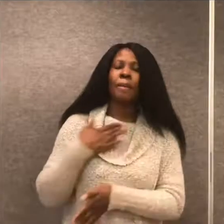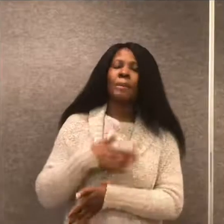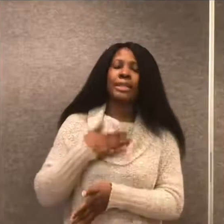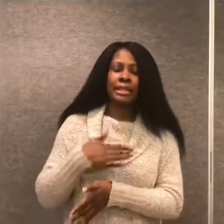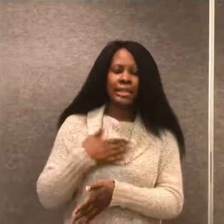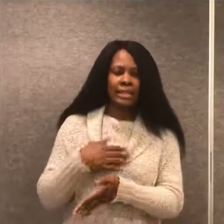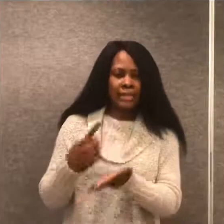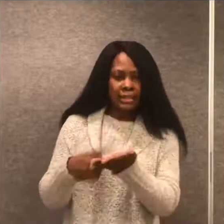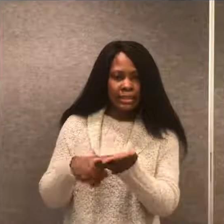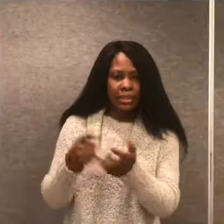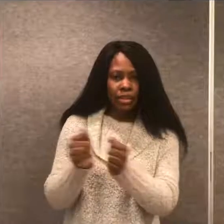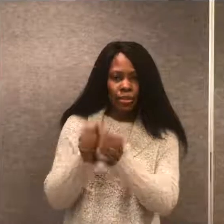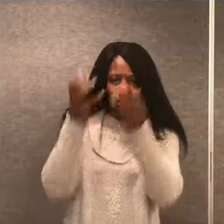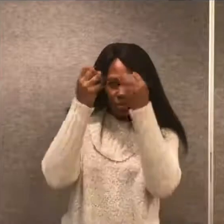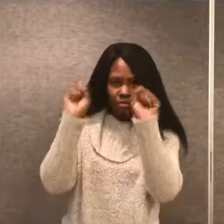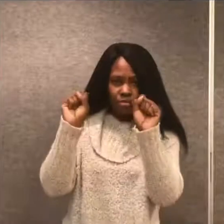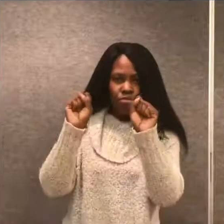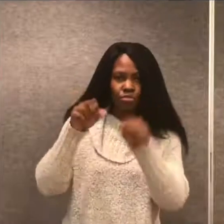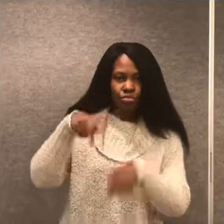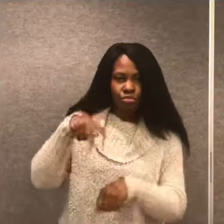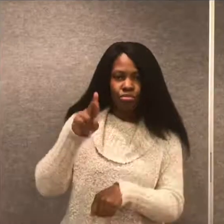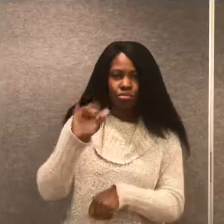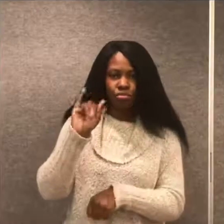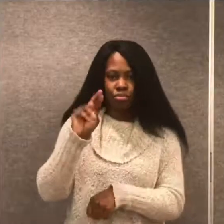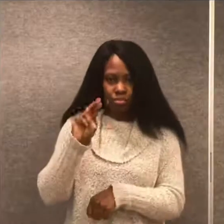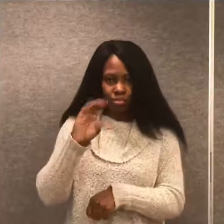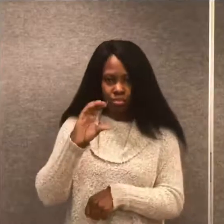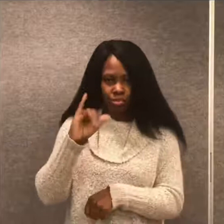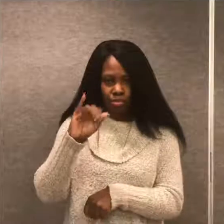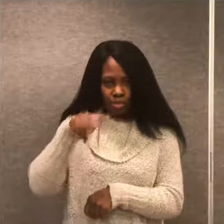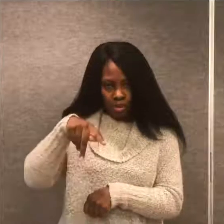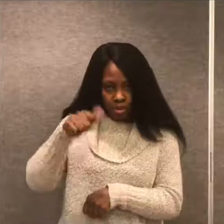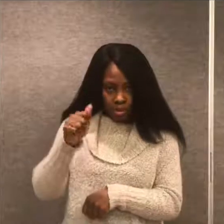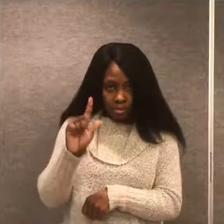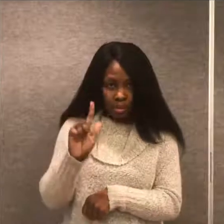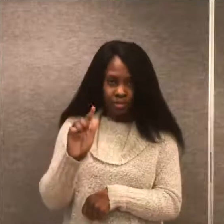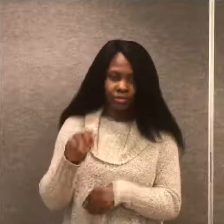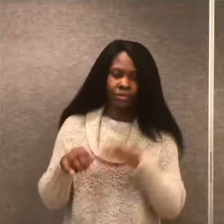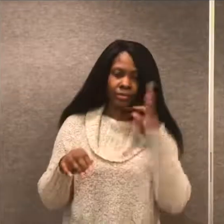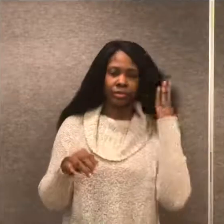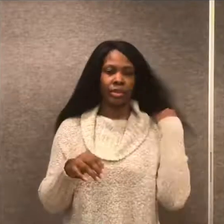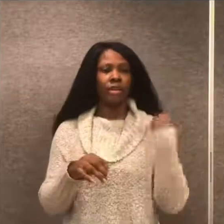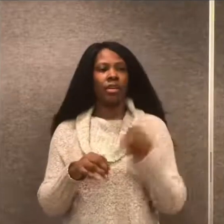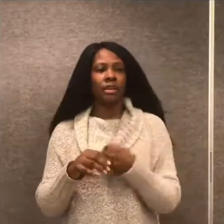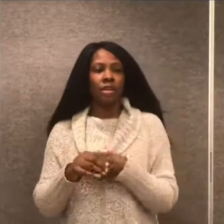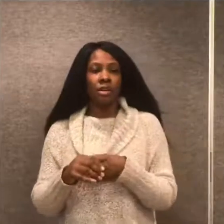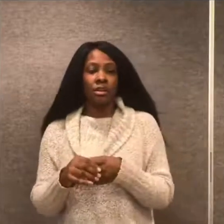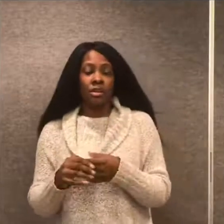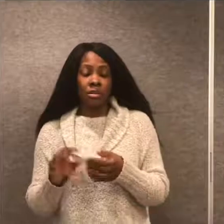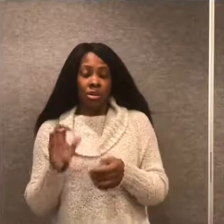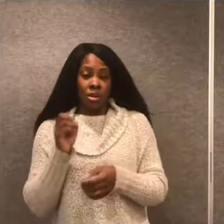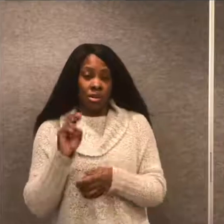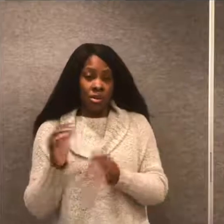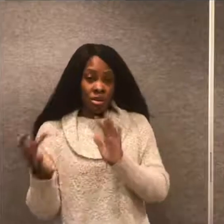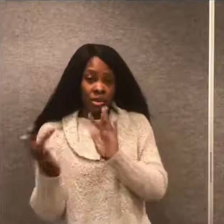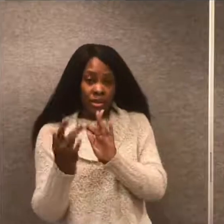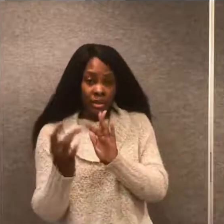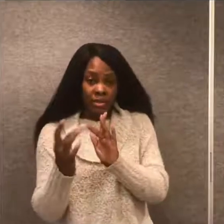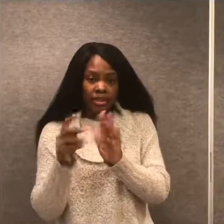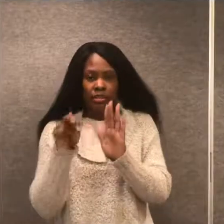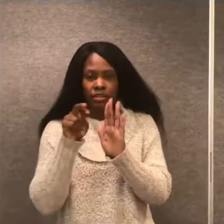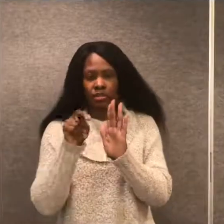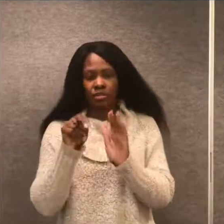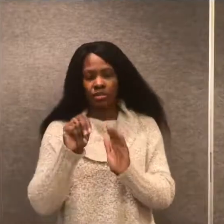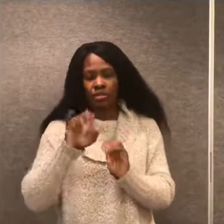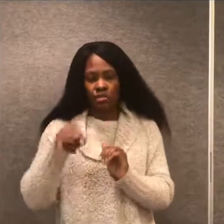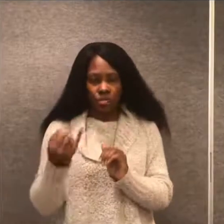the bulk amount of PPE to every school. But if there's any questions, please contact your principal. Contact with the New Jersey Department